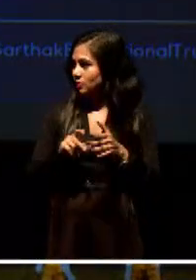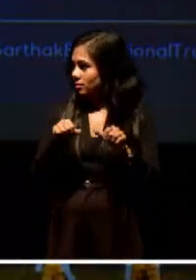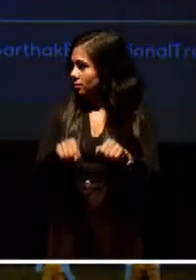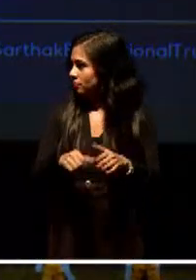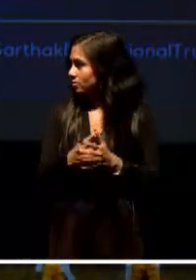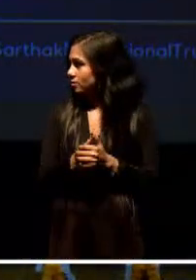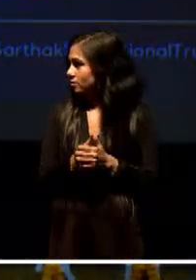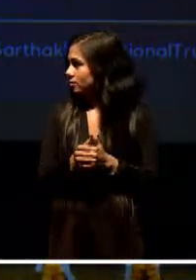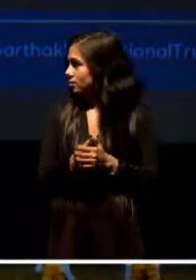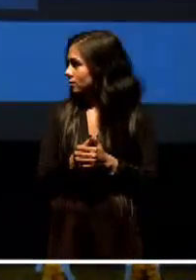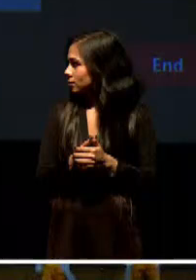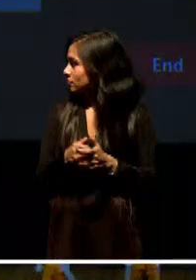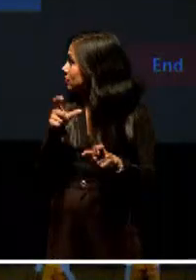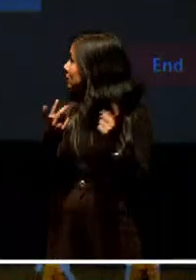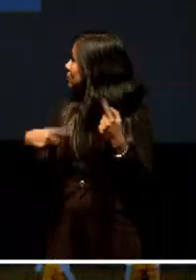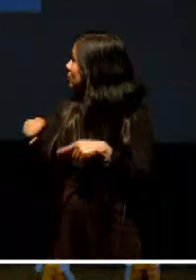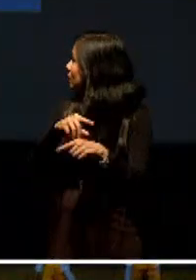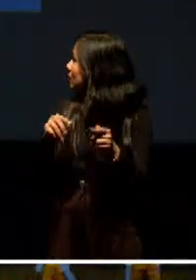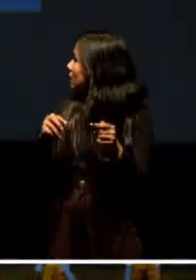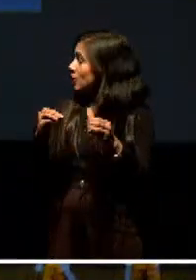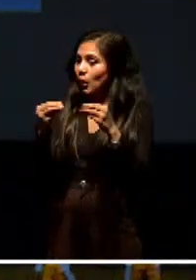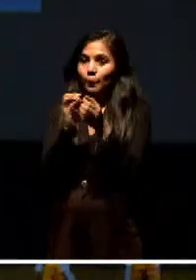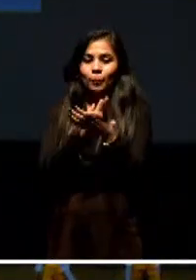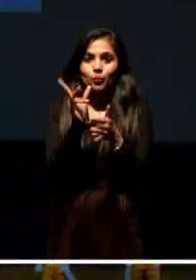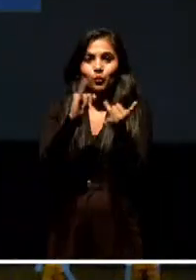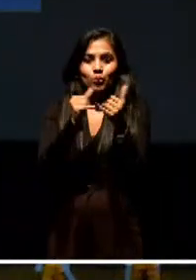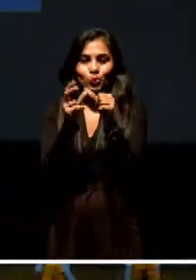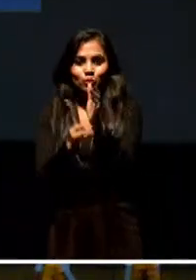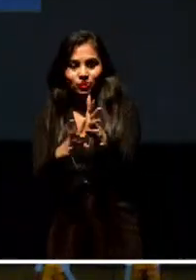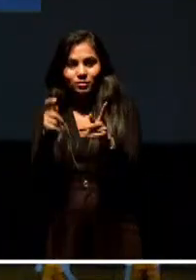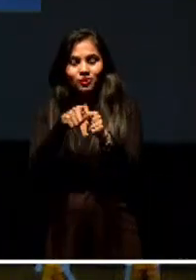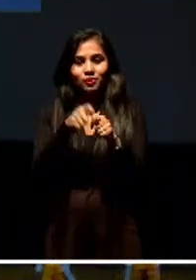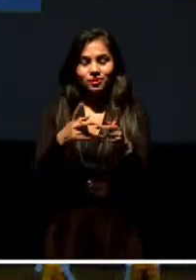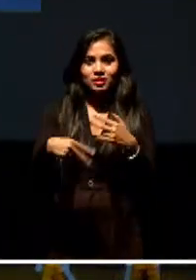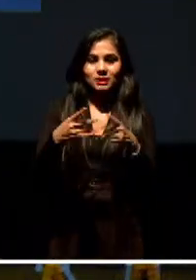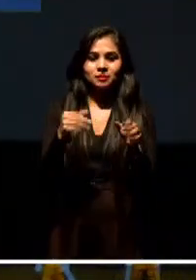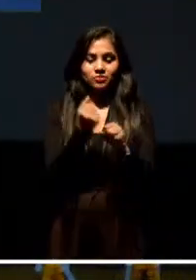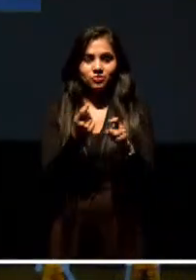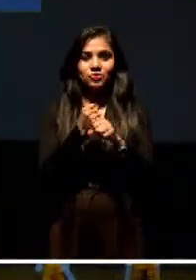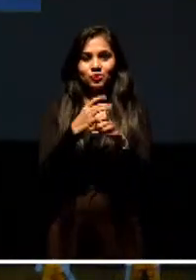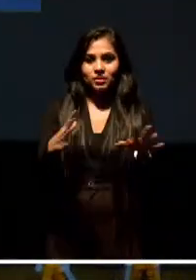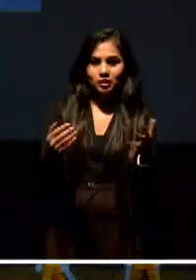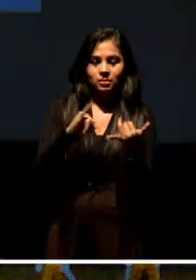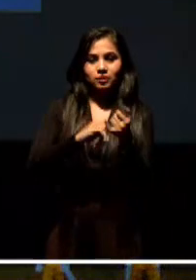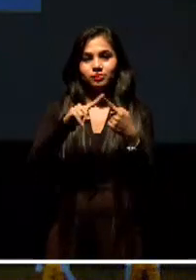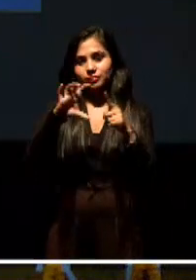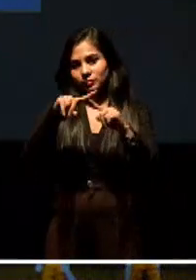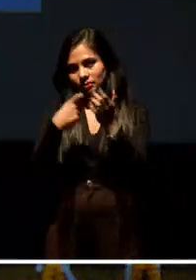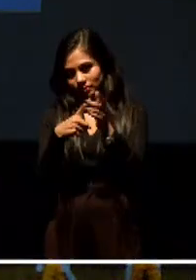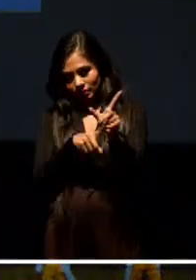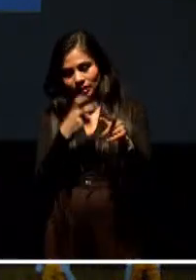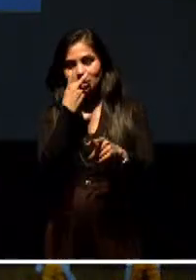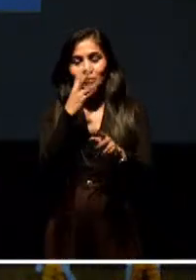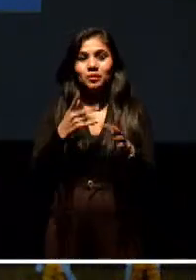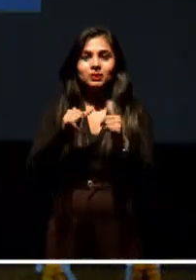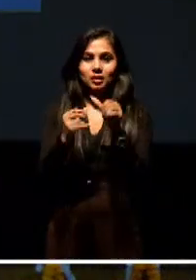Good afternoon, everybody. This is Bhushan Punani. I'm working as General Secretary of Blind People's Association, and I've been part